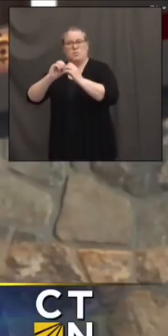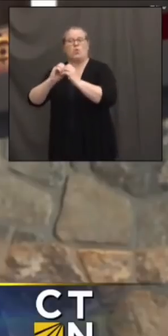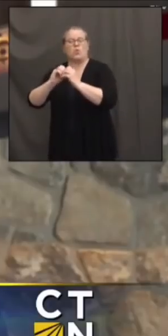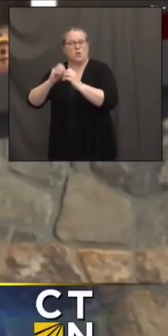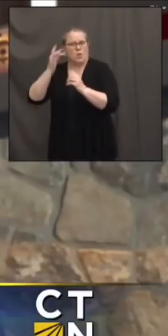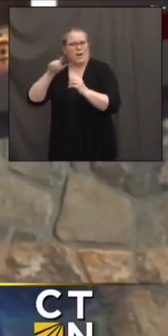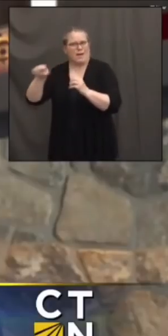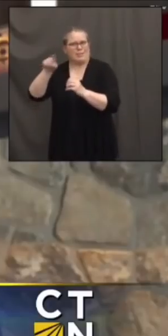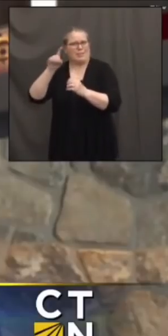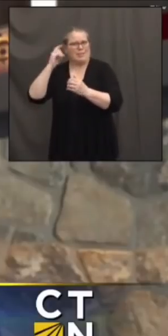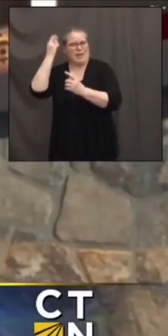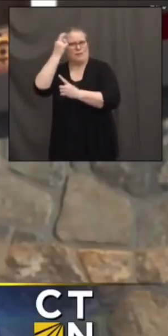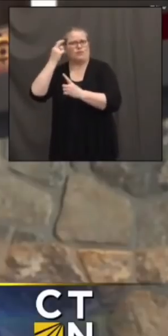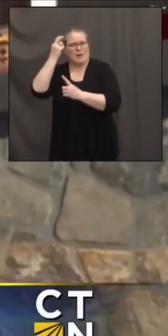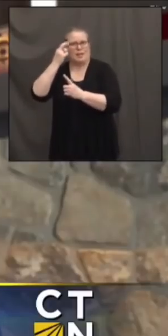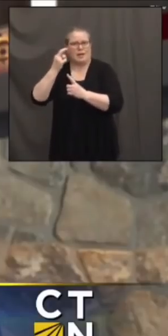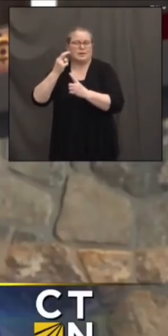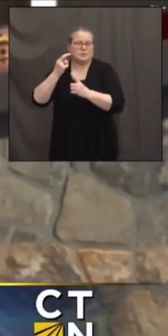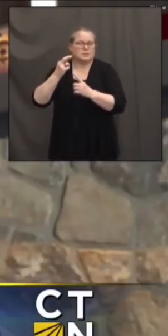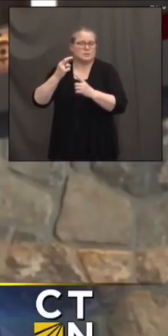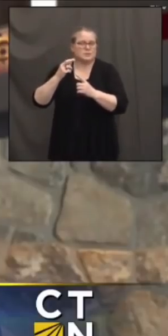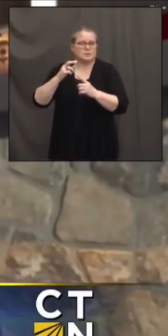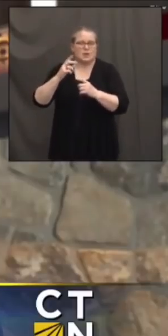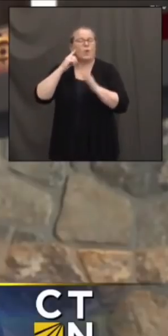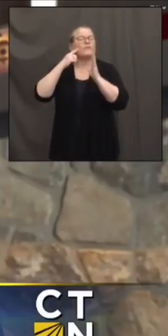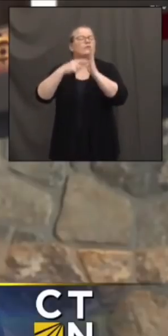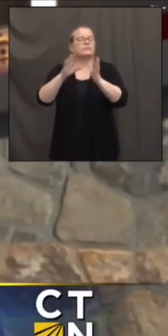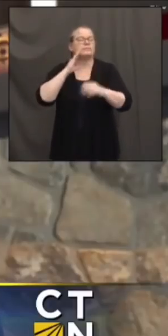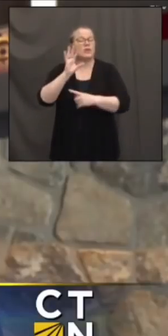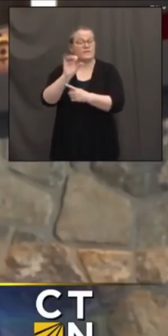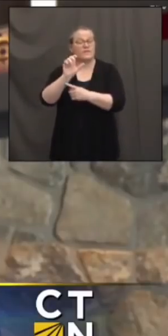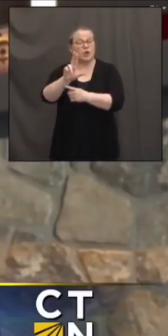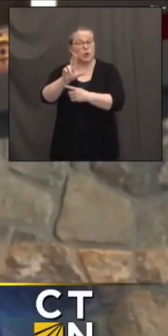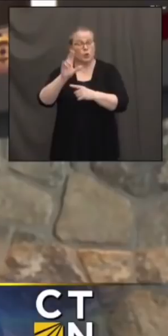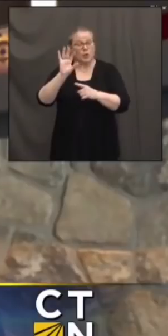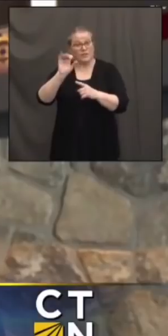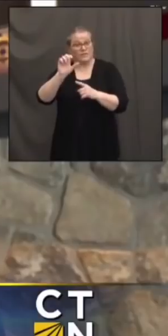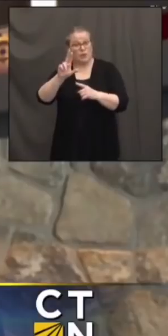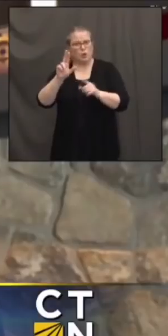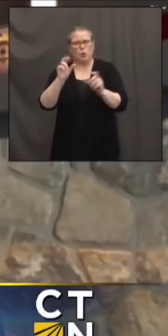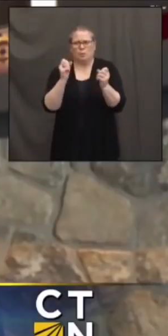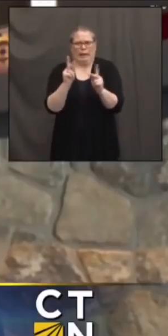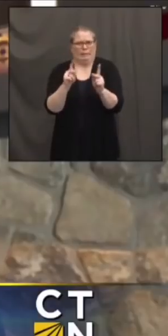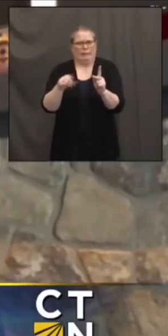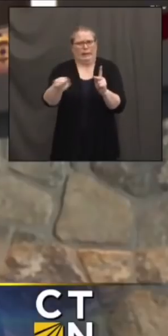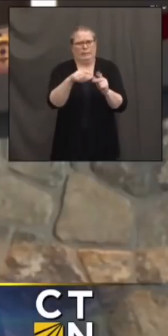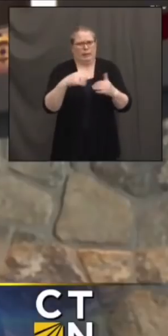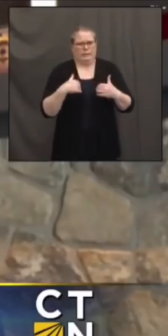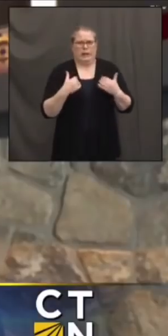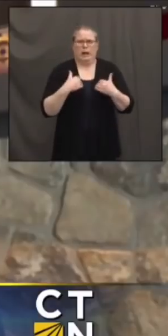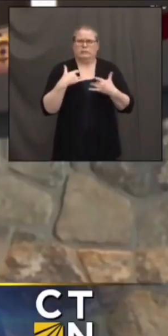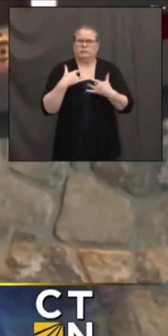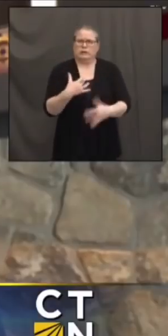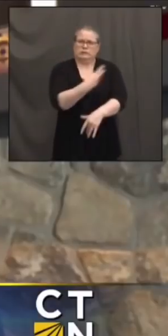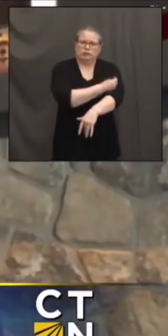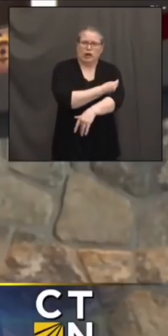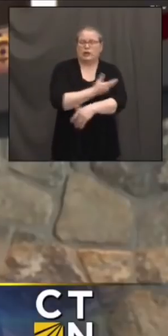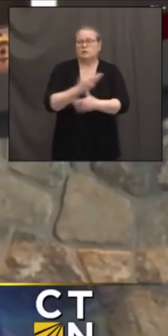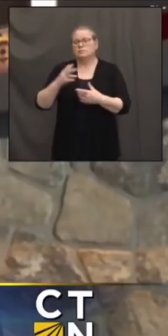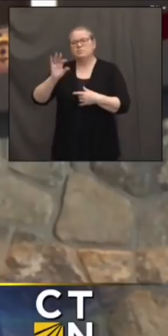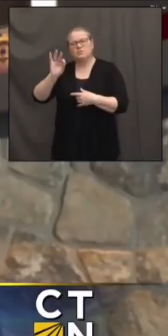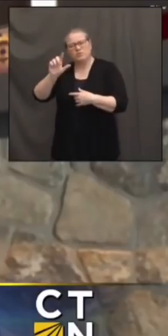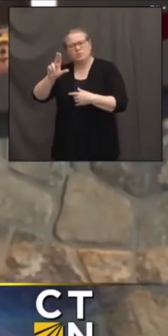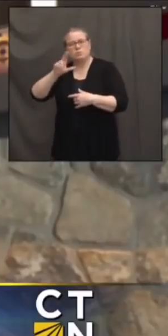that they're uniquely vulnerable to influenza and they go out and get vaccinated every year. And then you don't see a lot of vaccination in sort of the 20 to